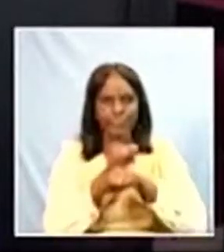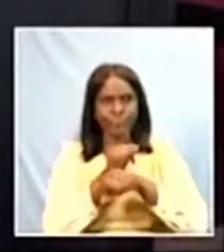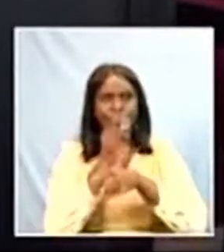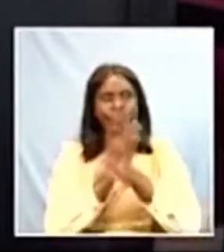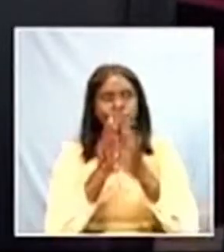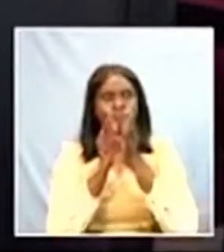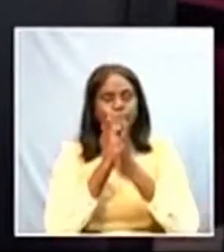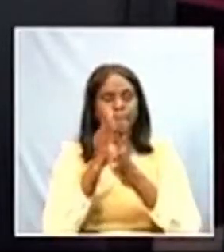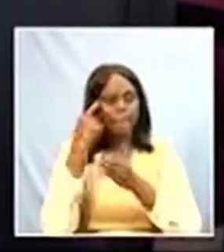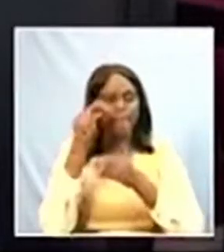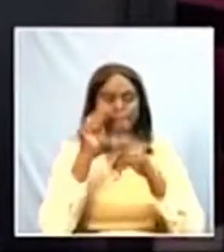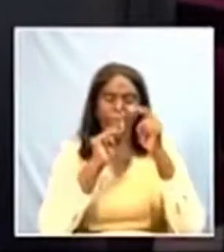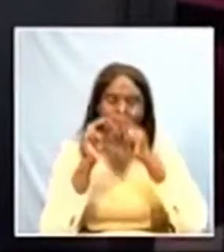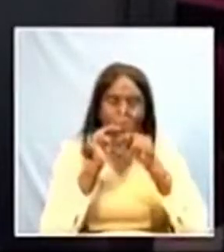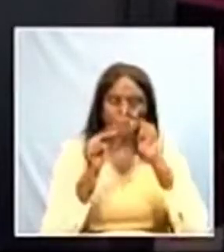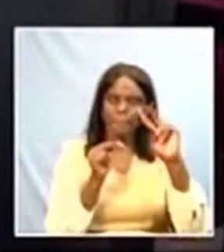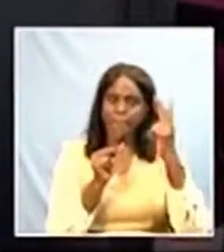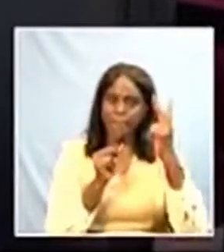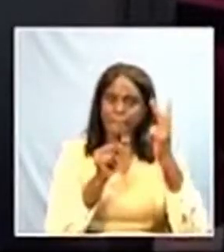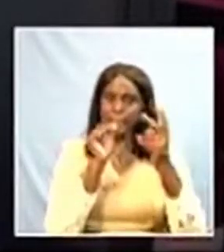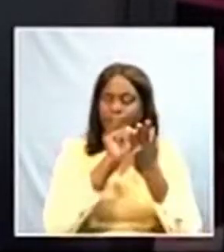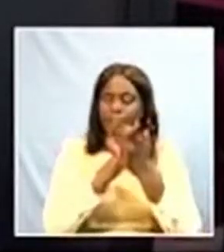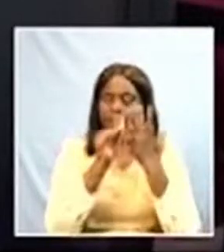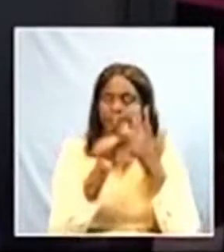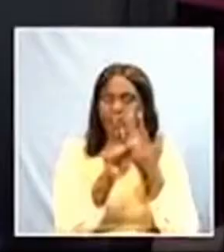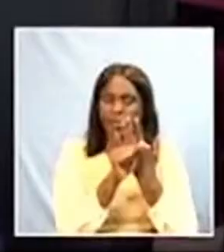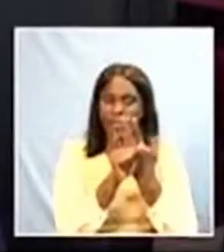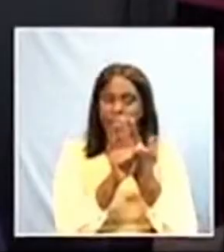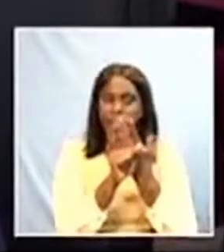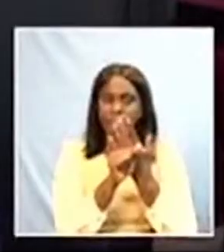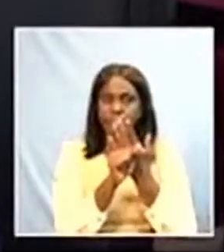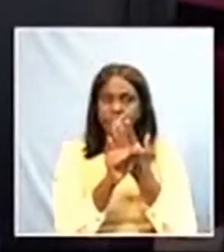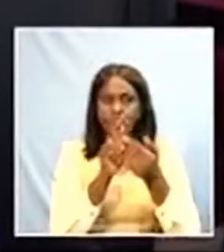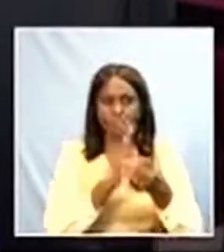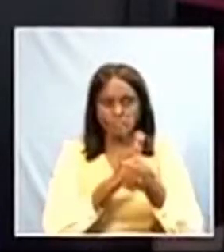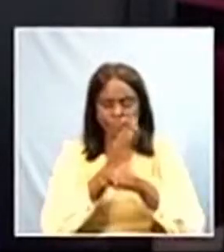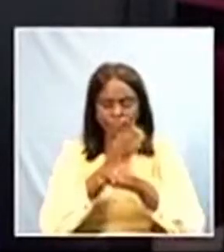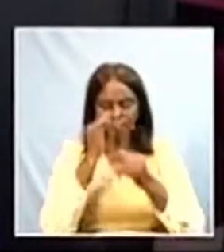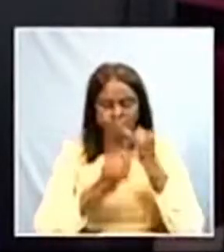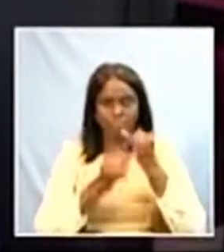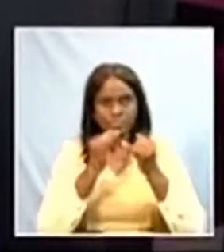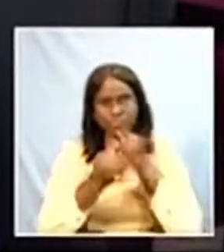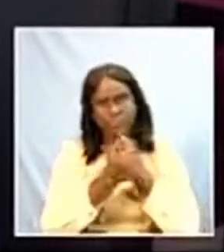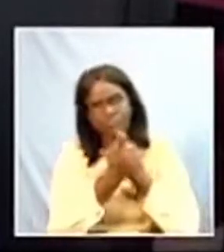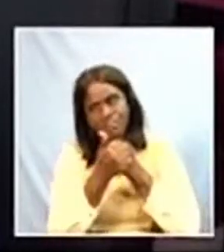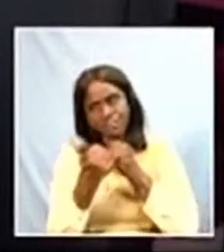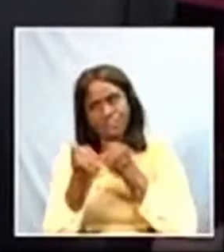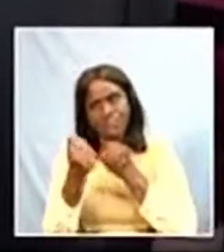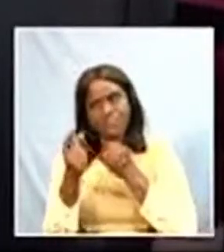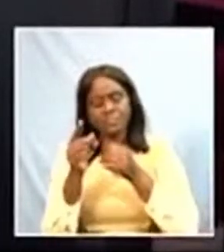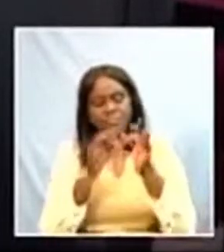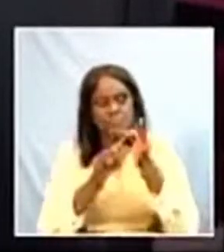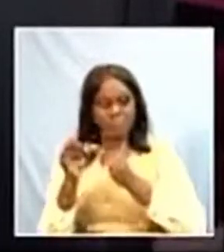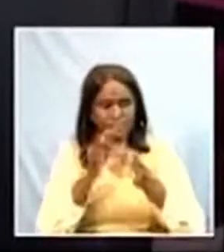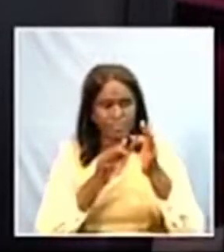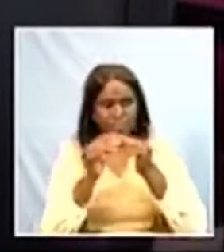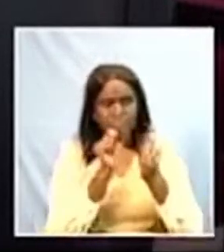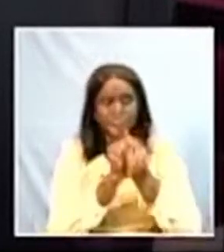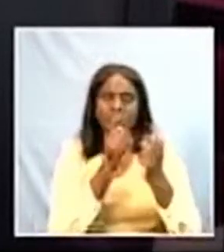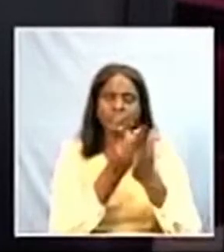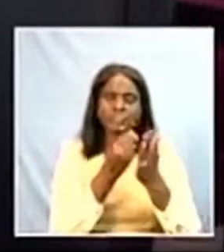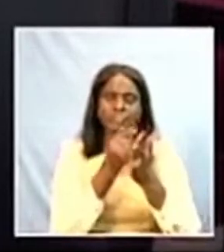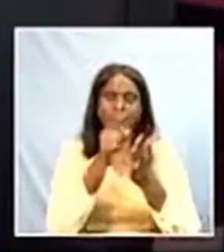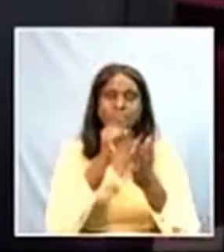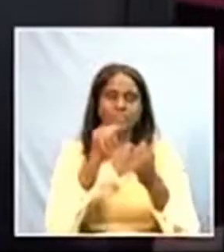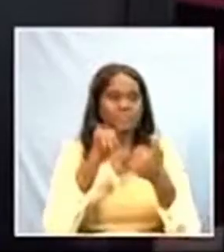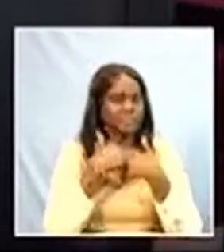for negotiations on 2nd August, then these other statements concerning financials wouldn't